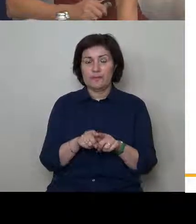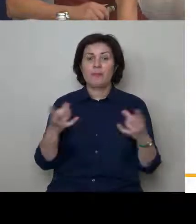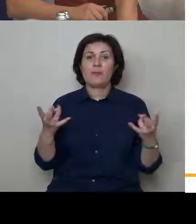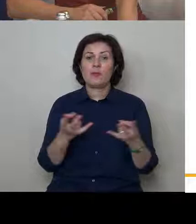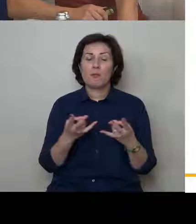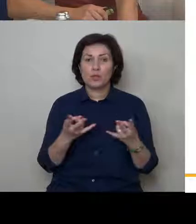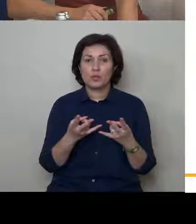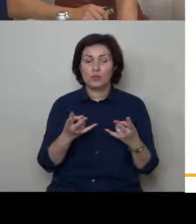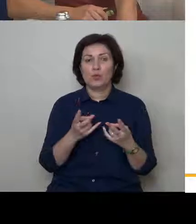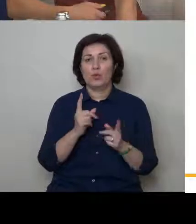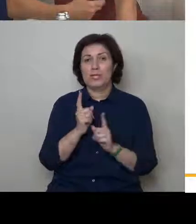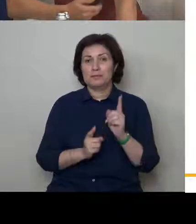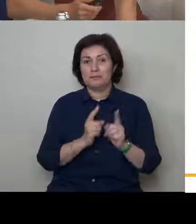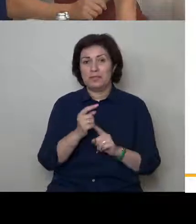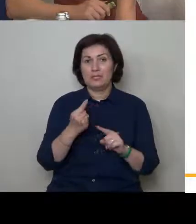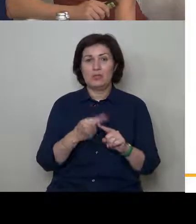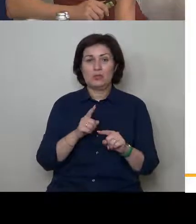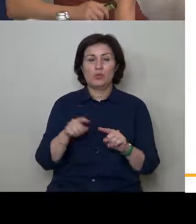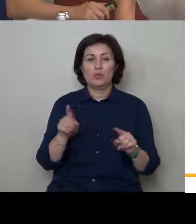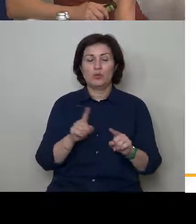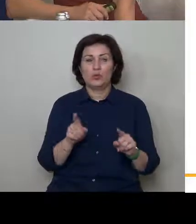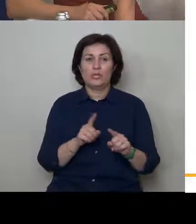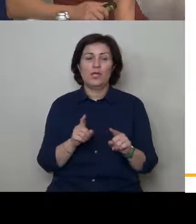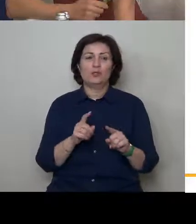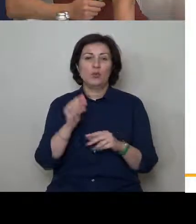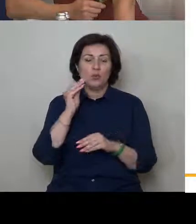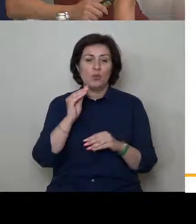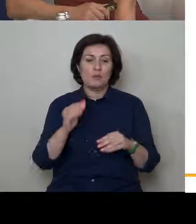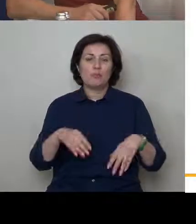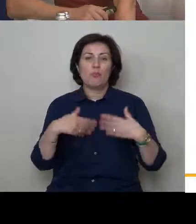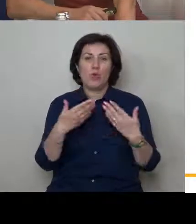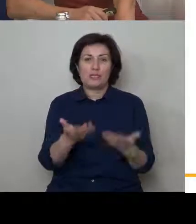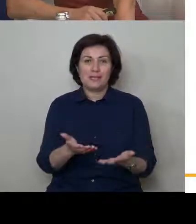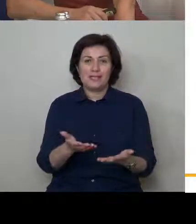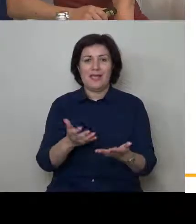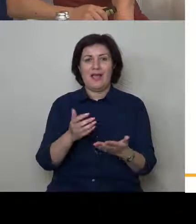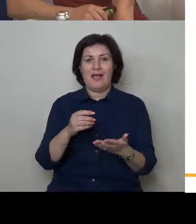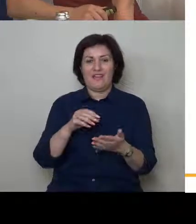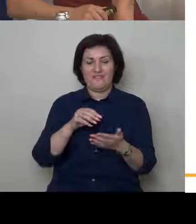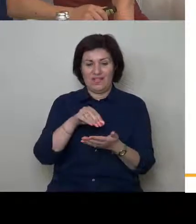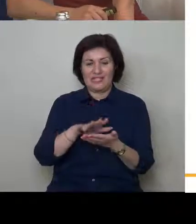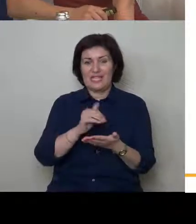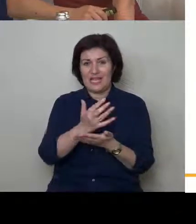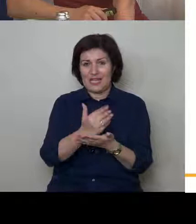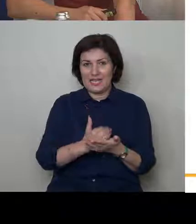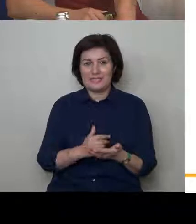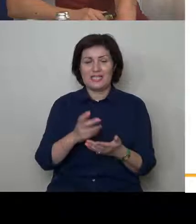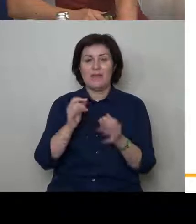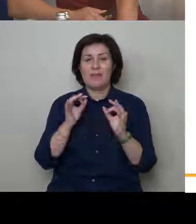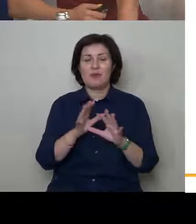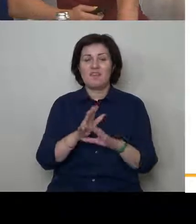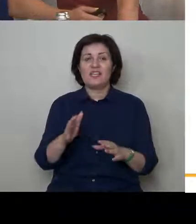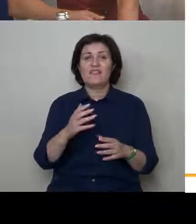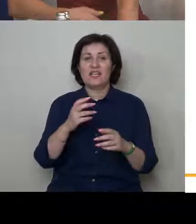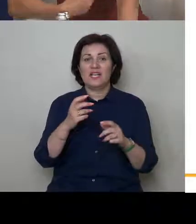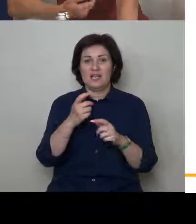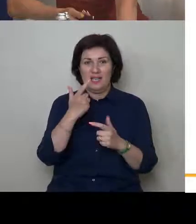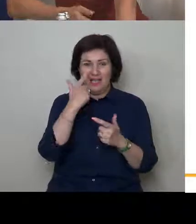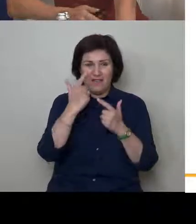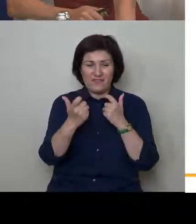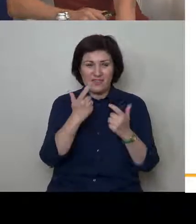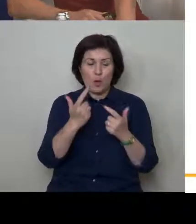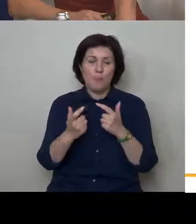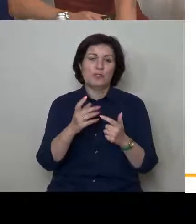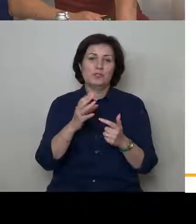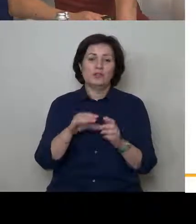registration authority. Well, it now says that this is intentional submission of